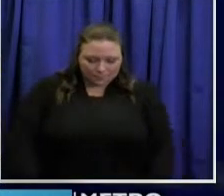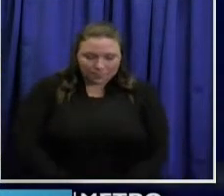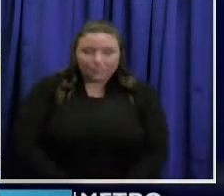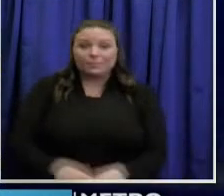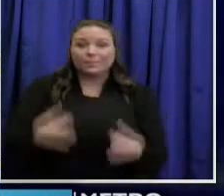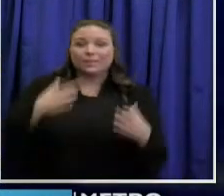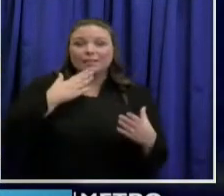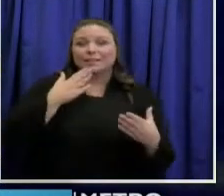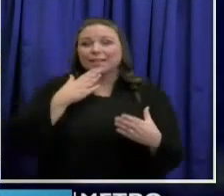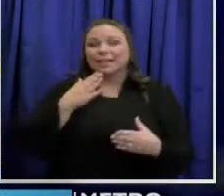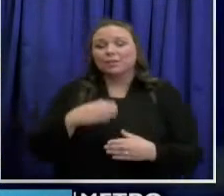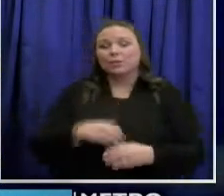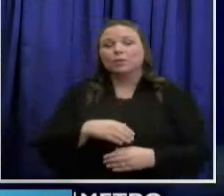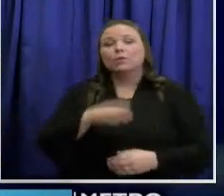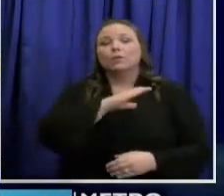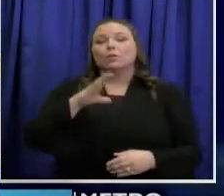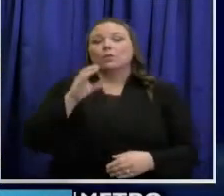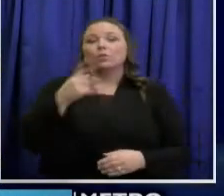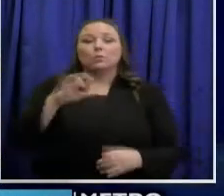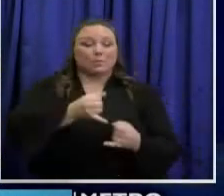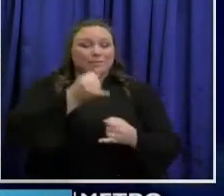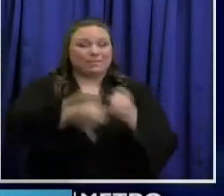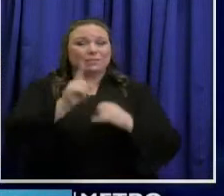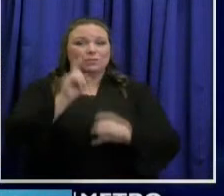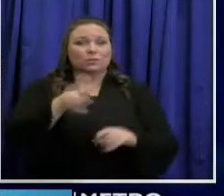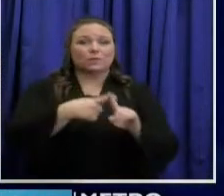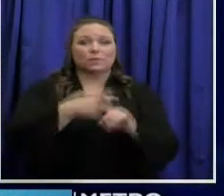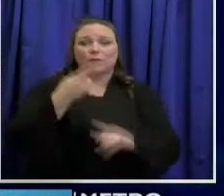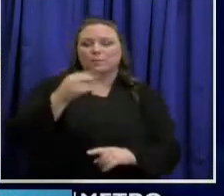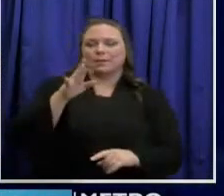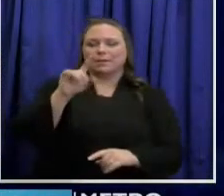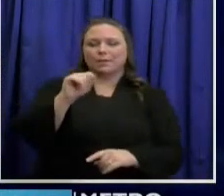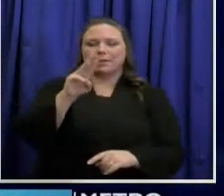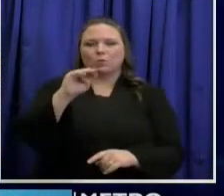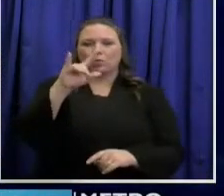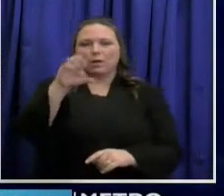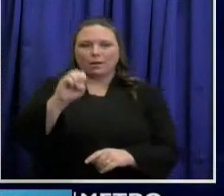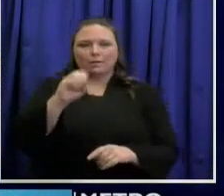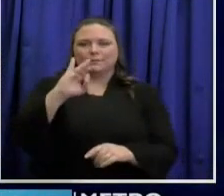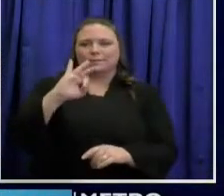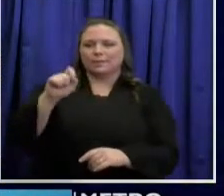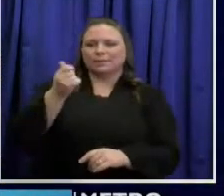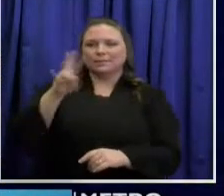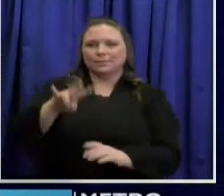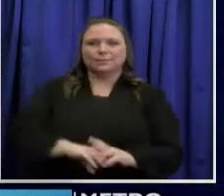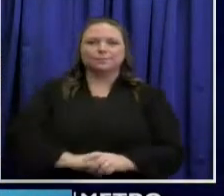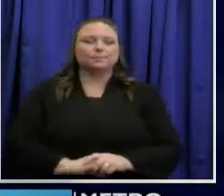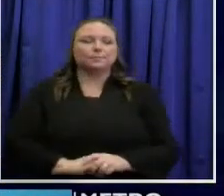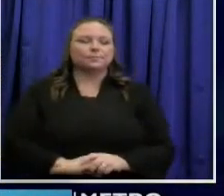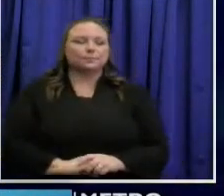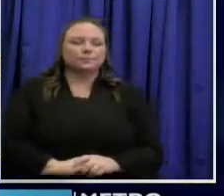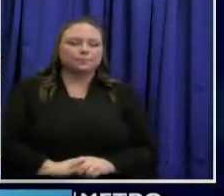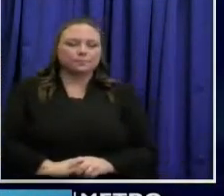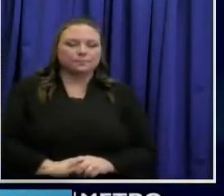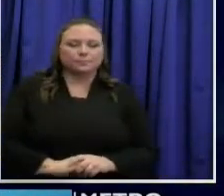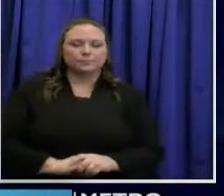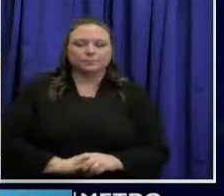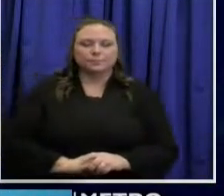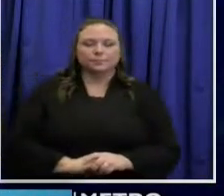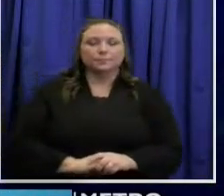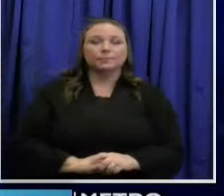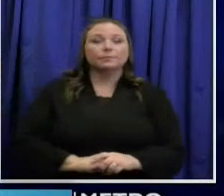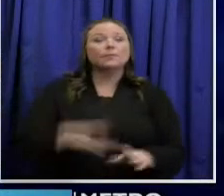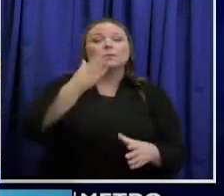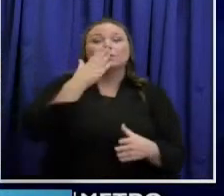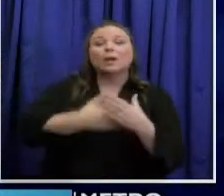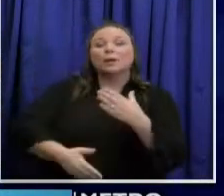Thank you, Congressman Cooper. Our last question comes from Harriet Wallace at Fox 17. Harriet? Well, good